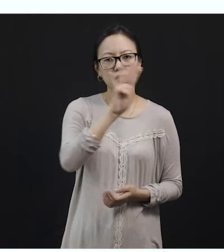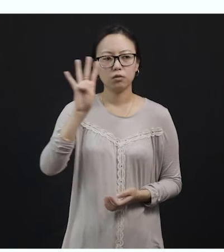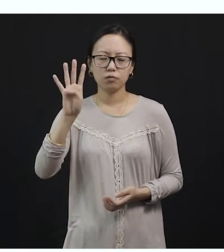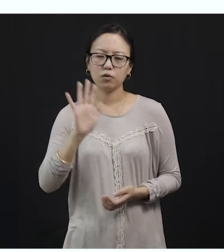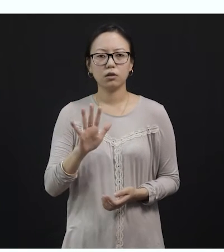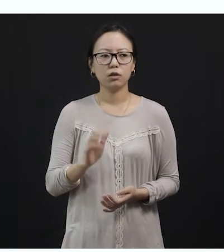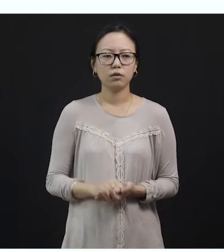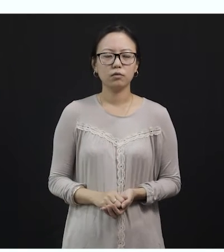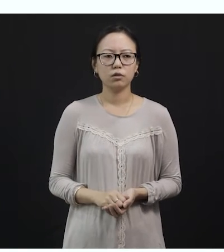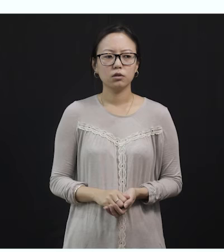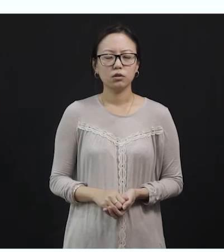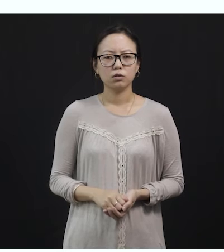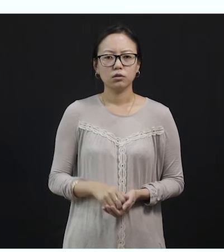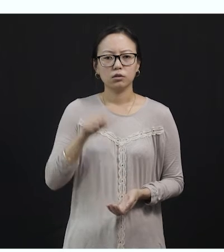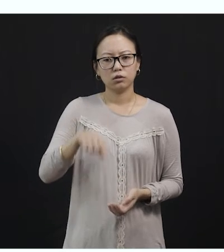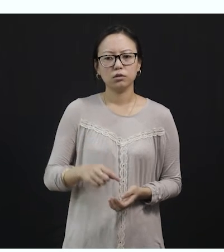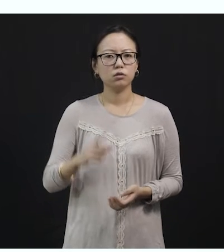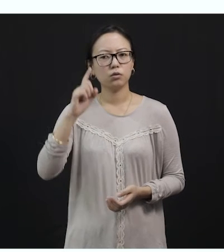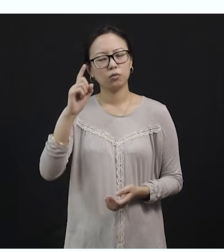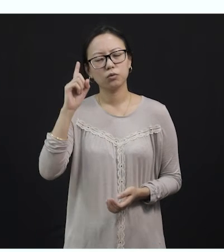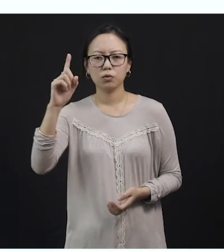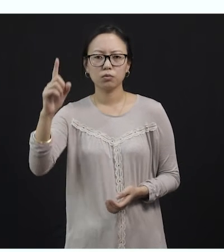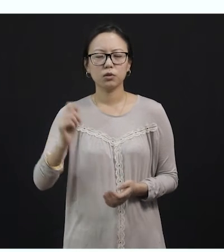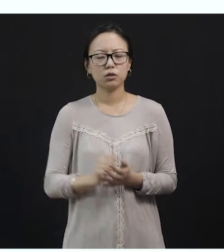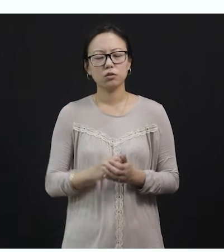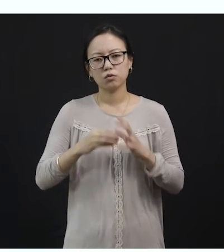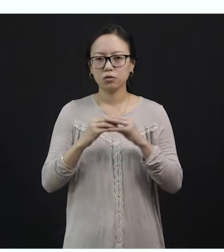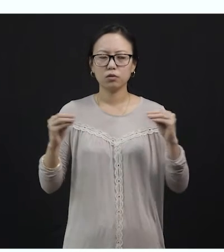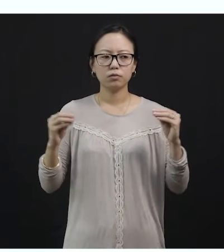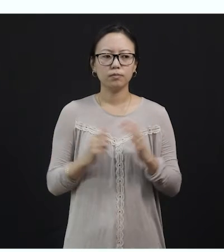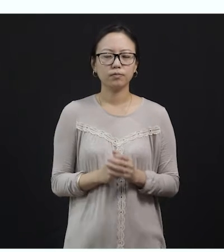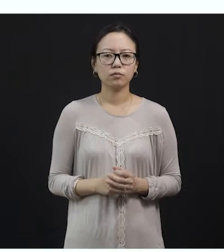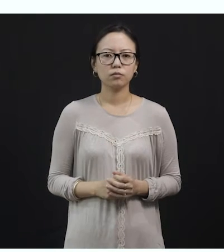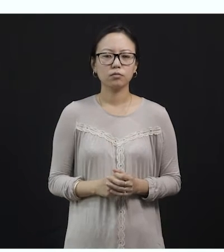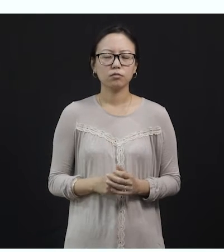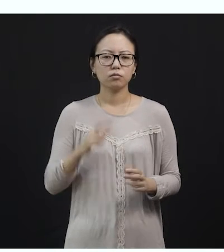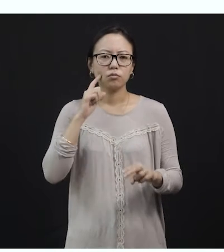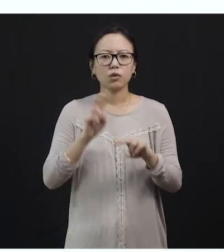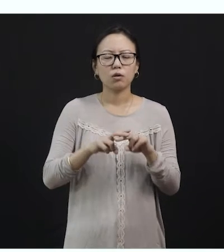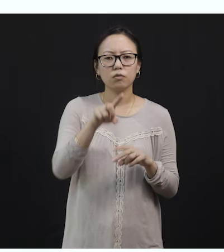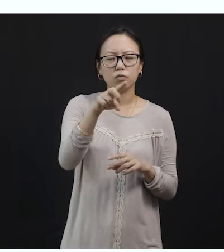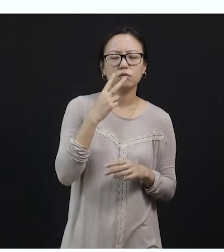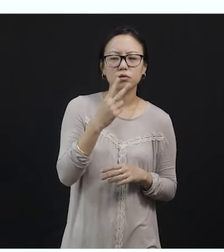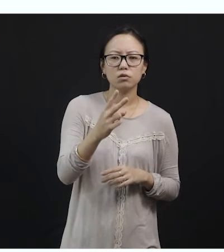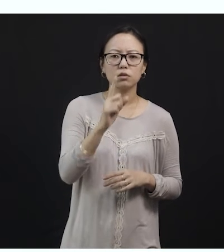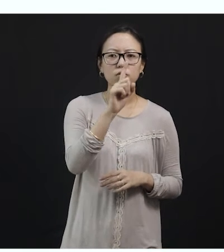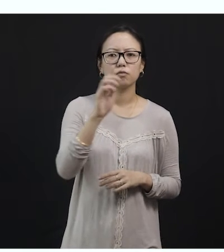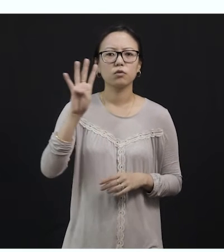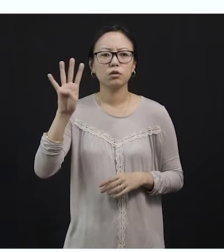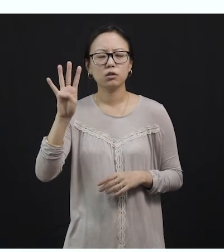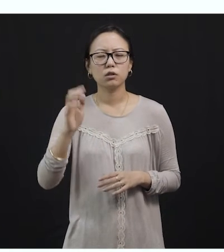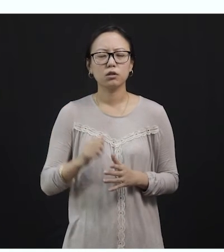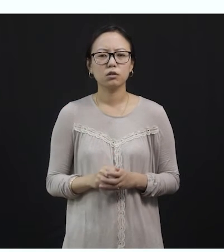this numbers one by one, all right? So when you look at 14, if you do not